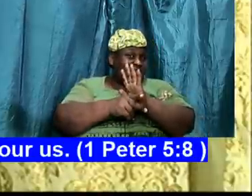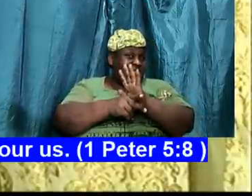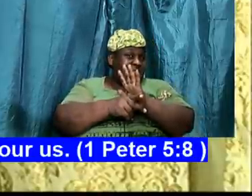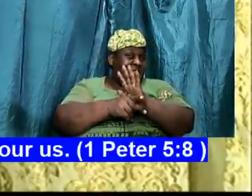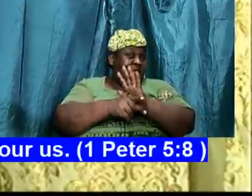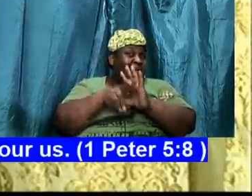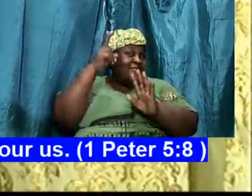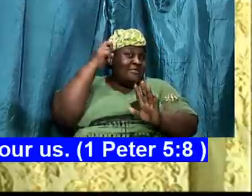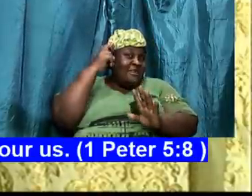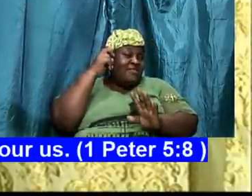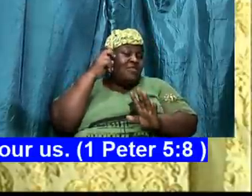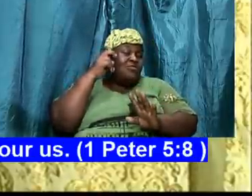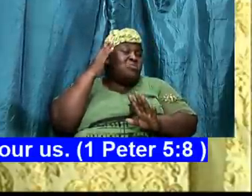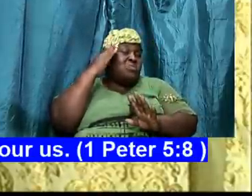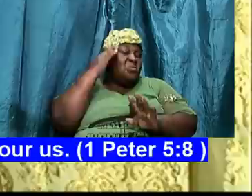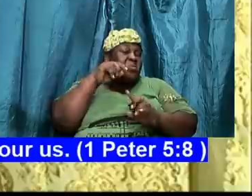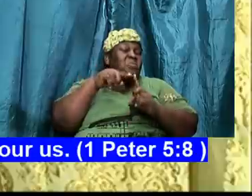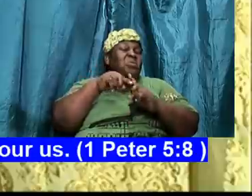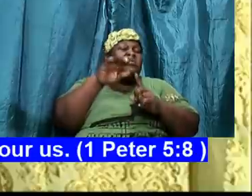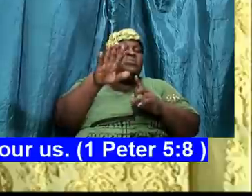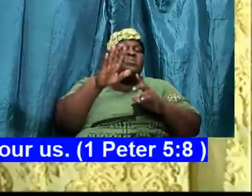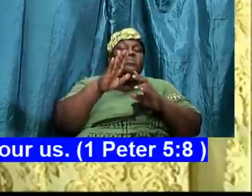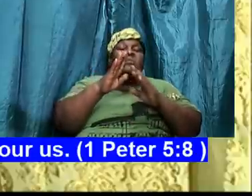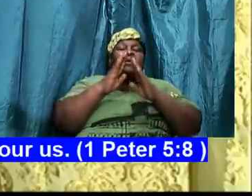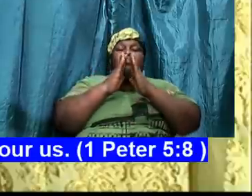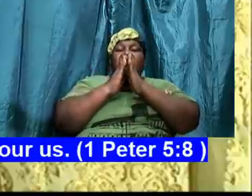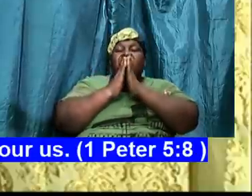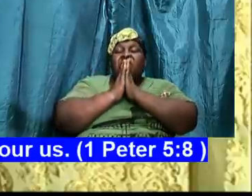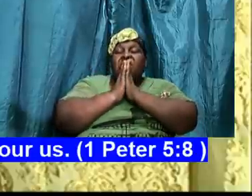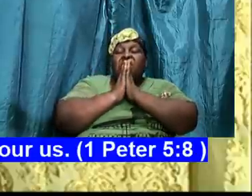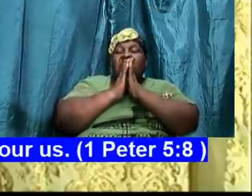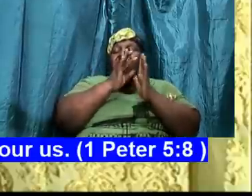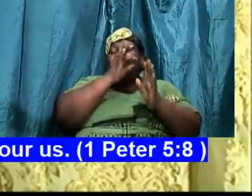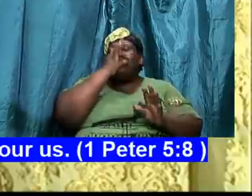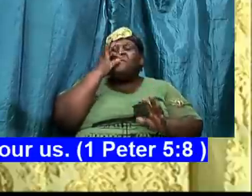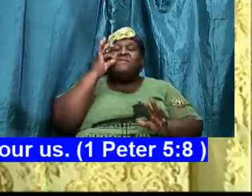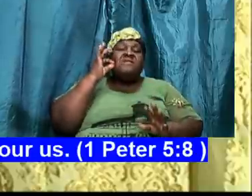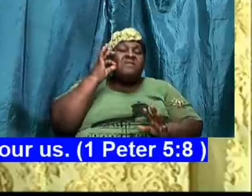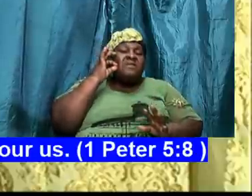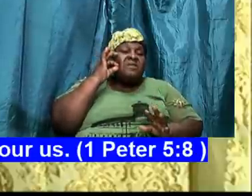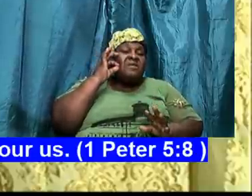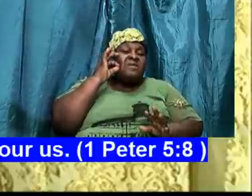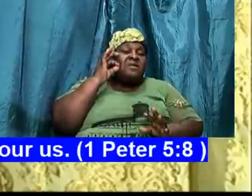And he knows when you're not praying and when you're not fasting and when you're at your weakest point.